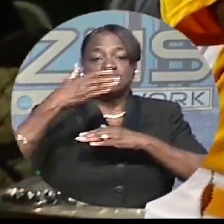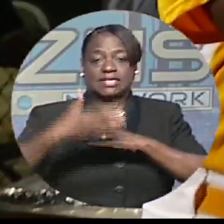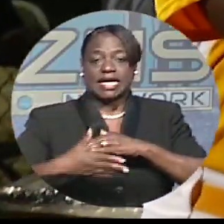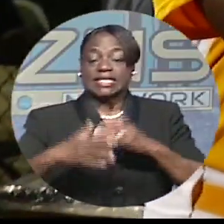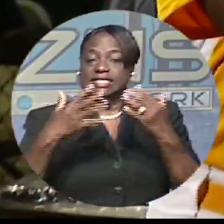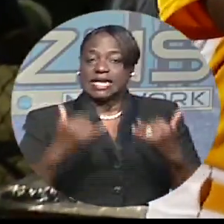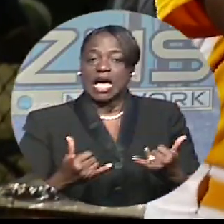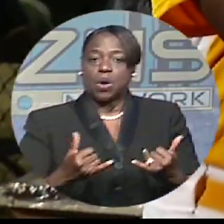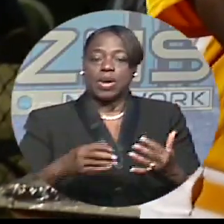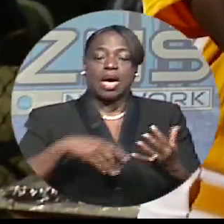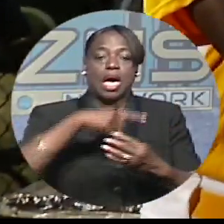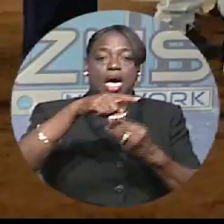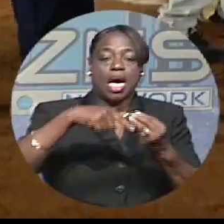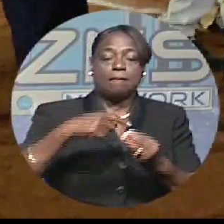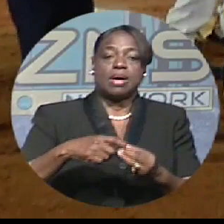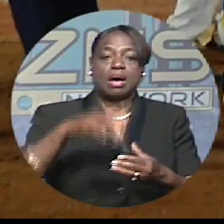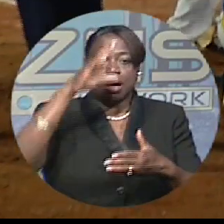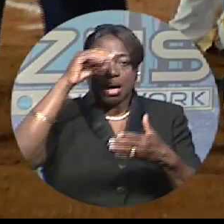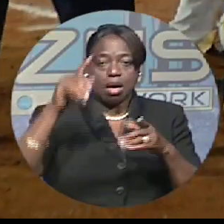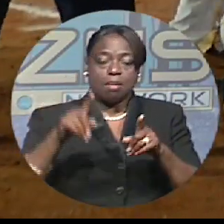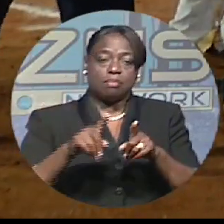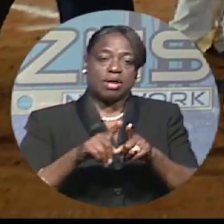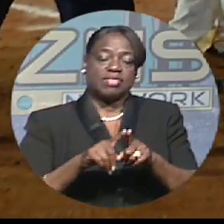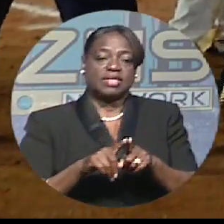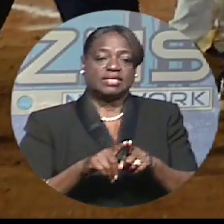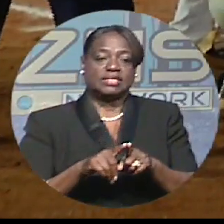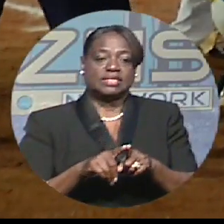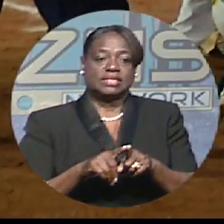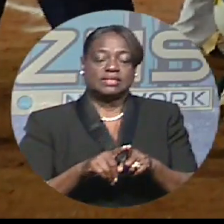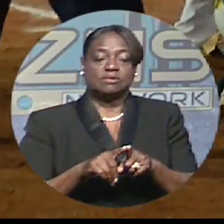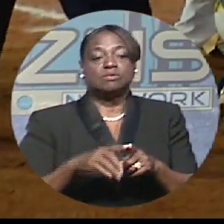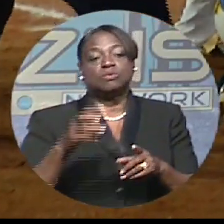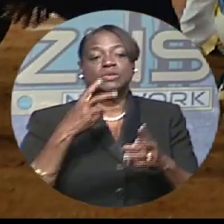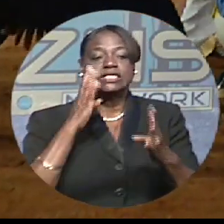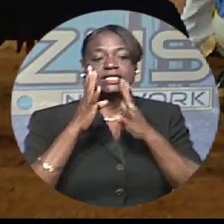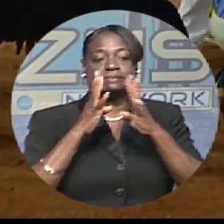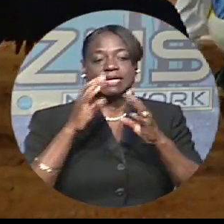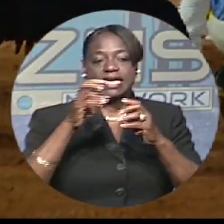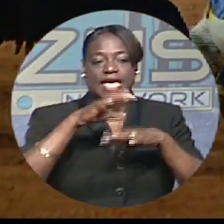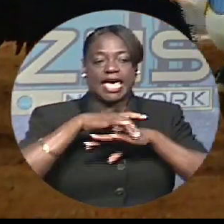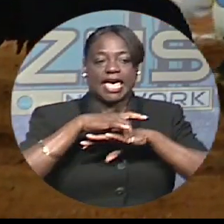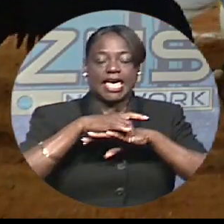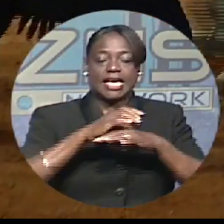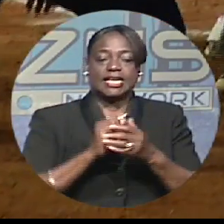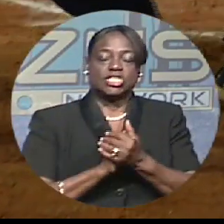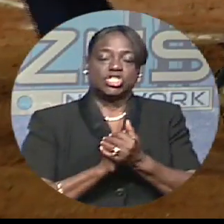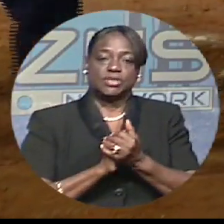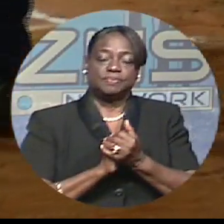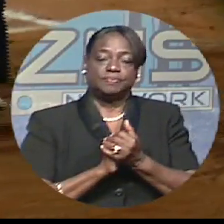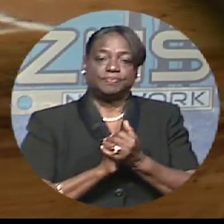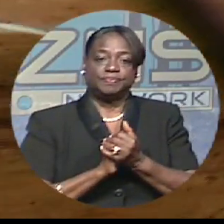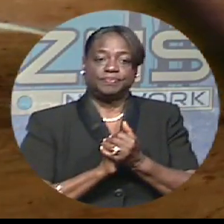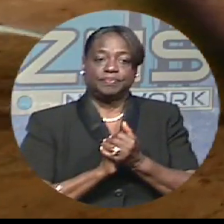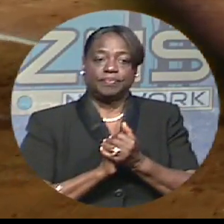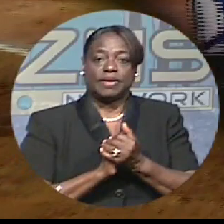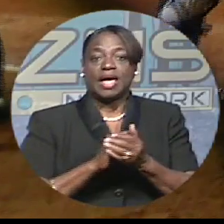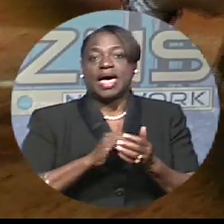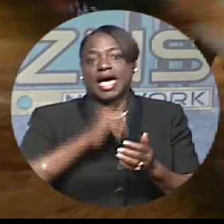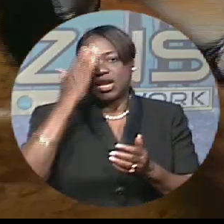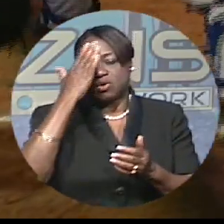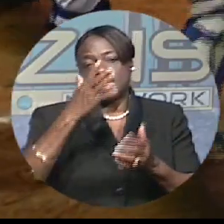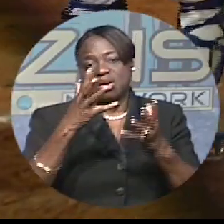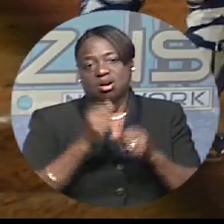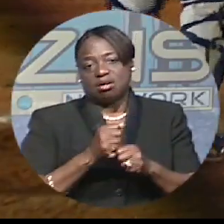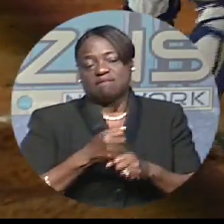we're amongst brothers, all speaking English. We really wanted the experience for the young players, and I think we got that. I know they got a little